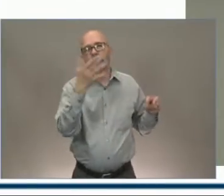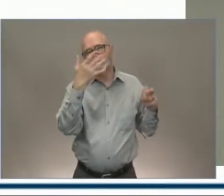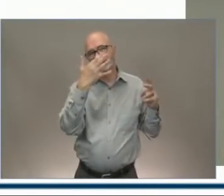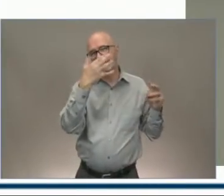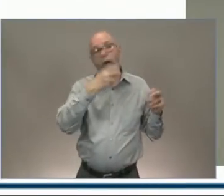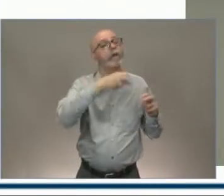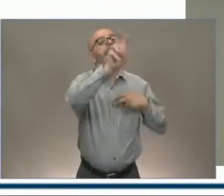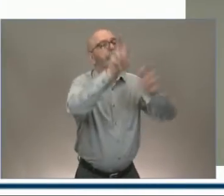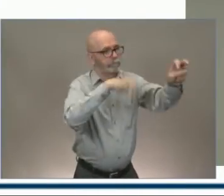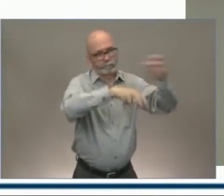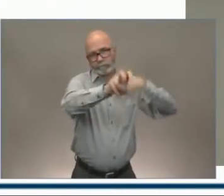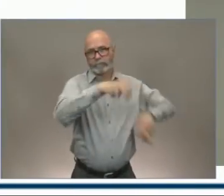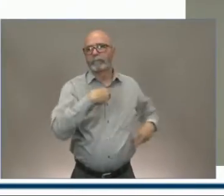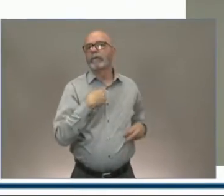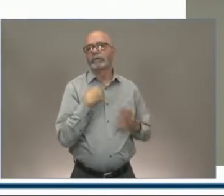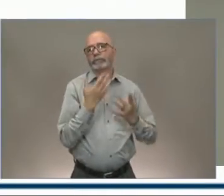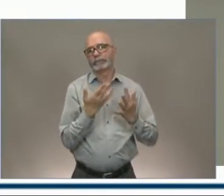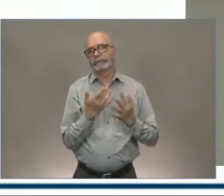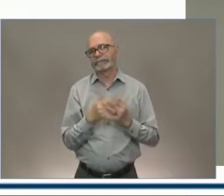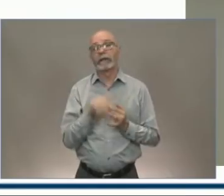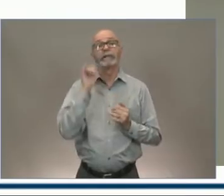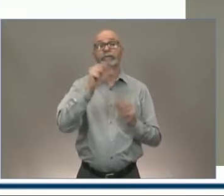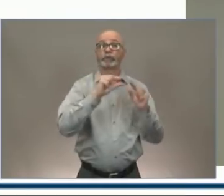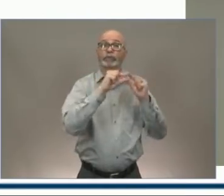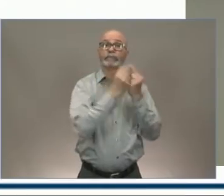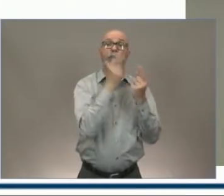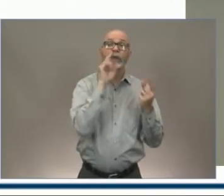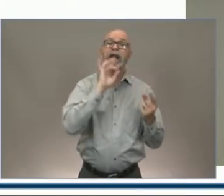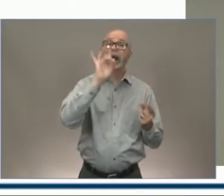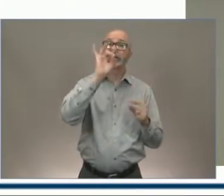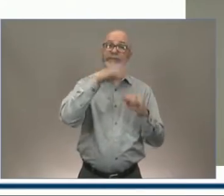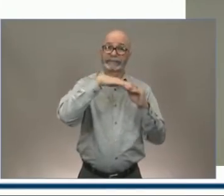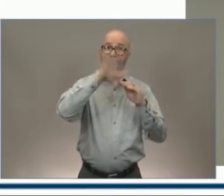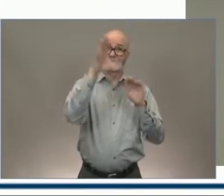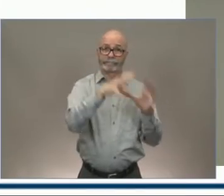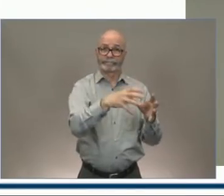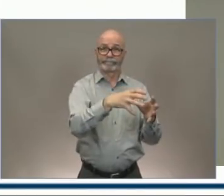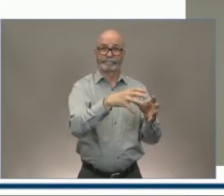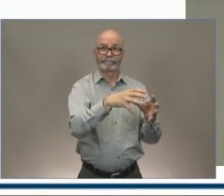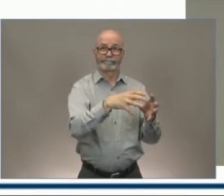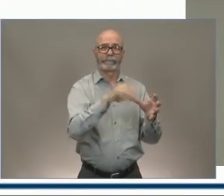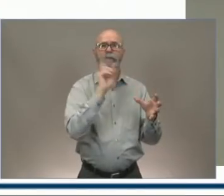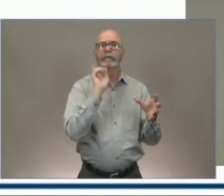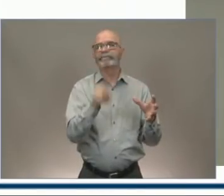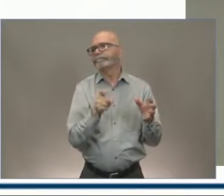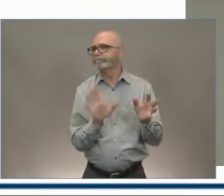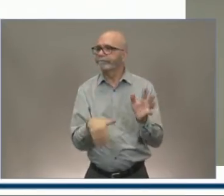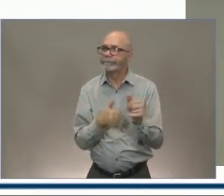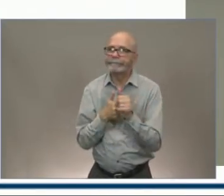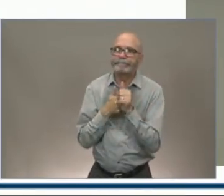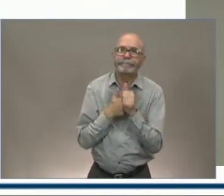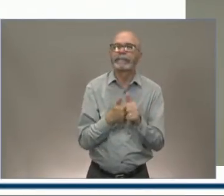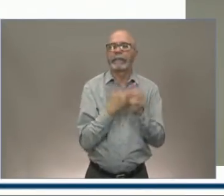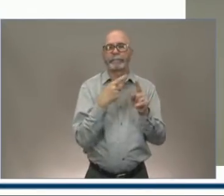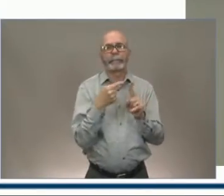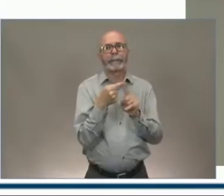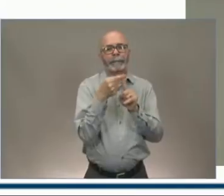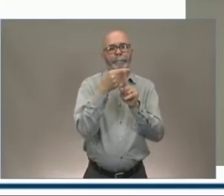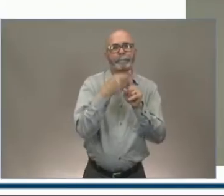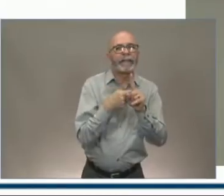the 80-plus cohort, maybe doing things by month of birth or by last name, so minimizing the chance for a large surge